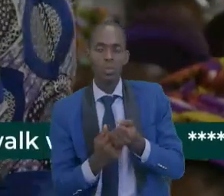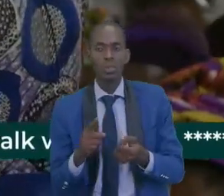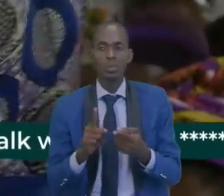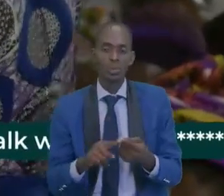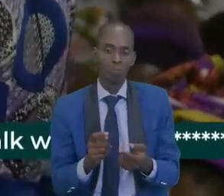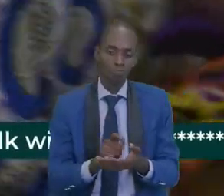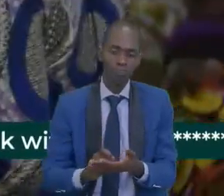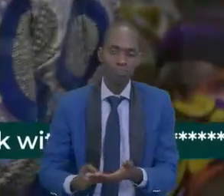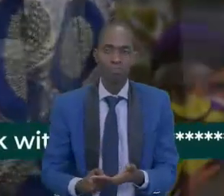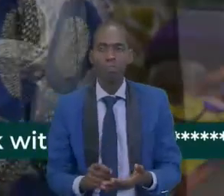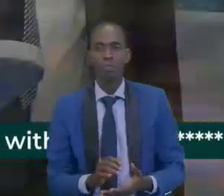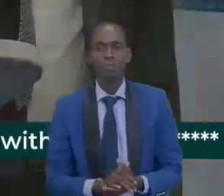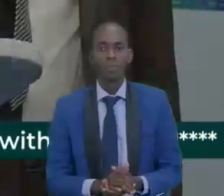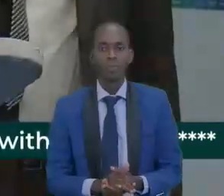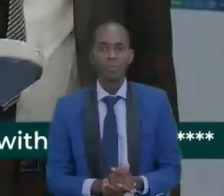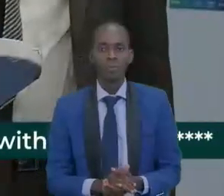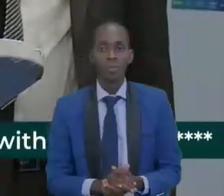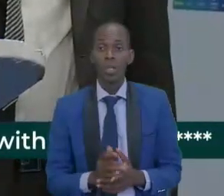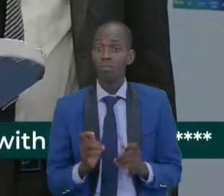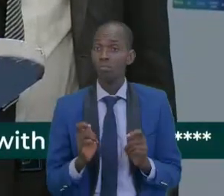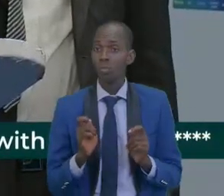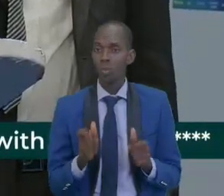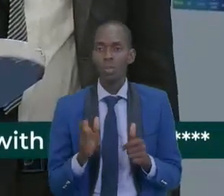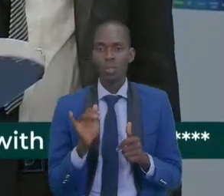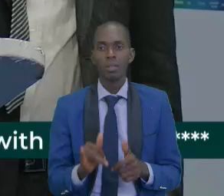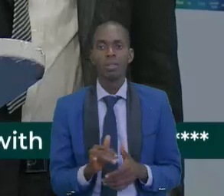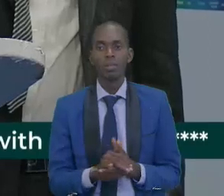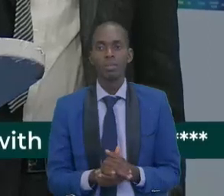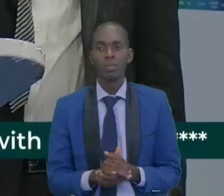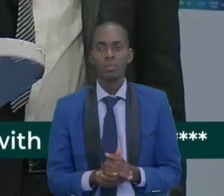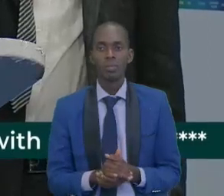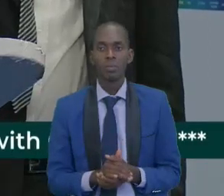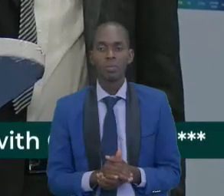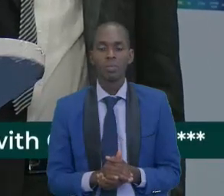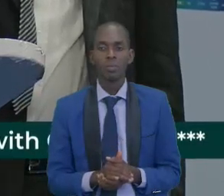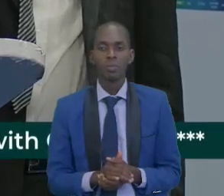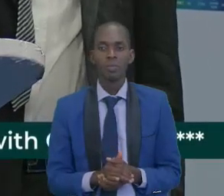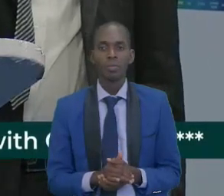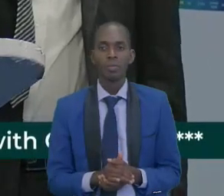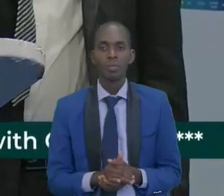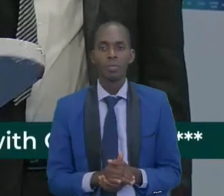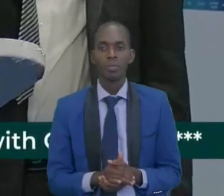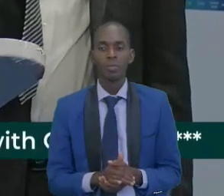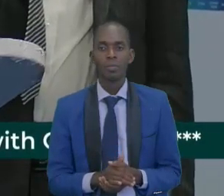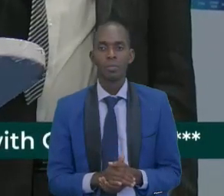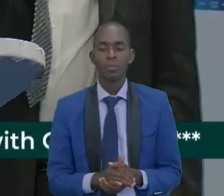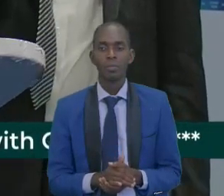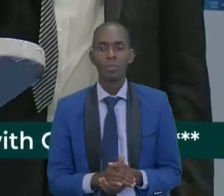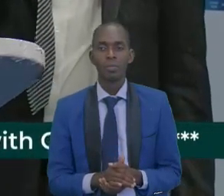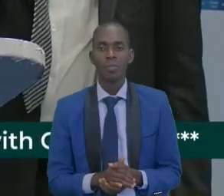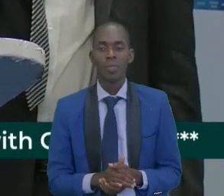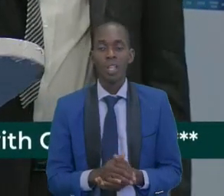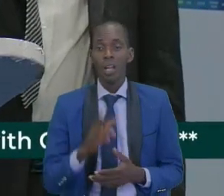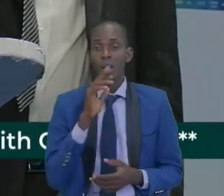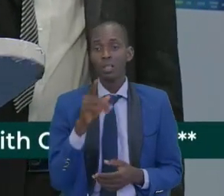Rapidement. Quickly. Vous allez derrière au fond. You are there at